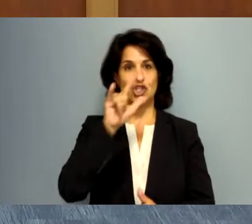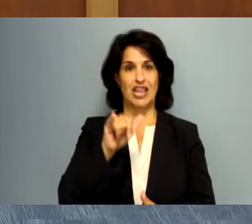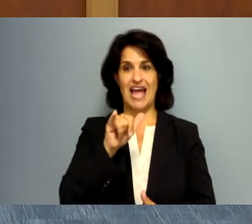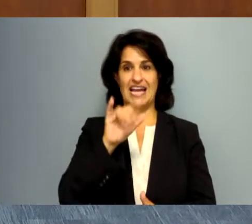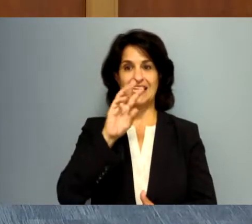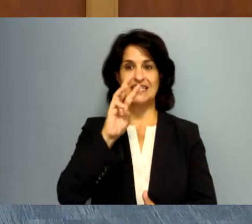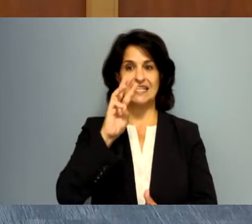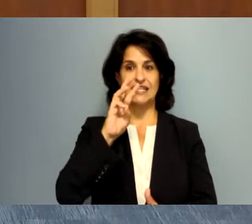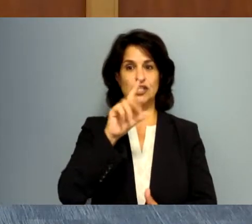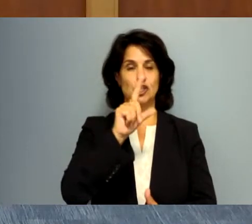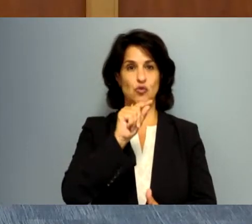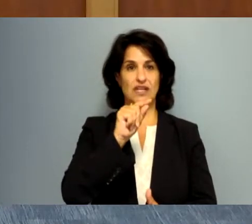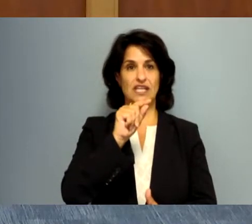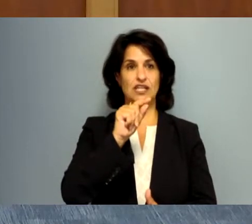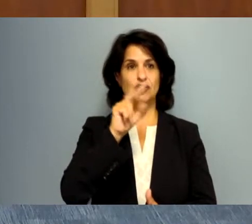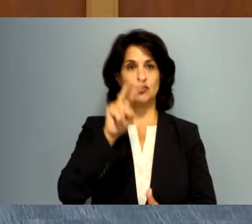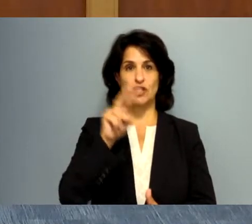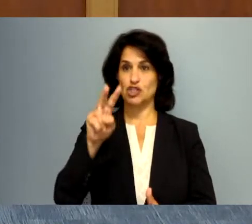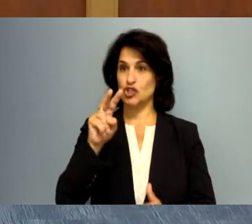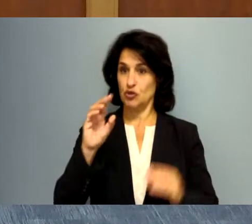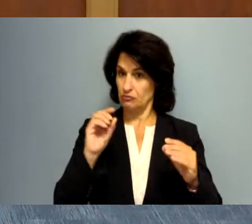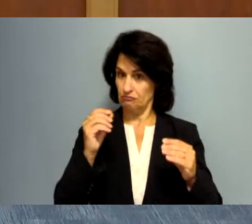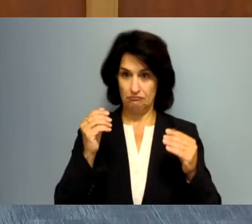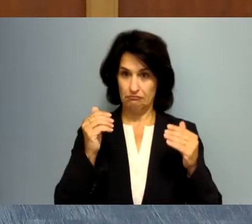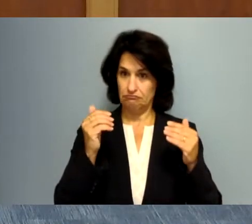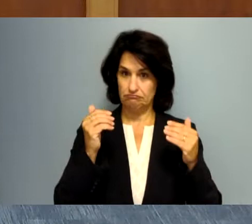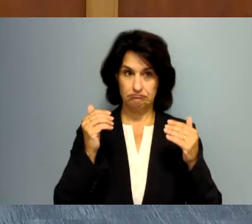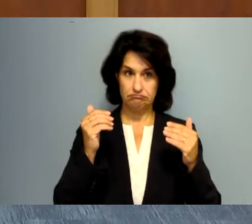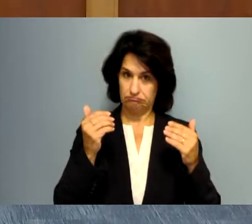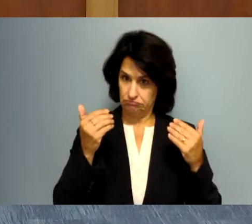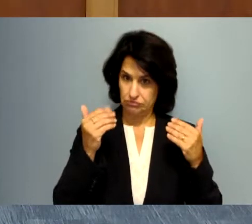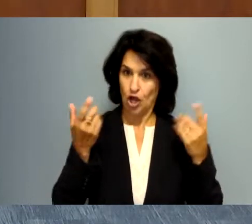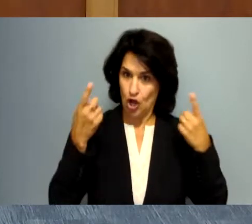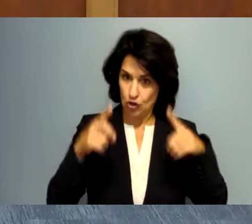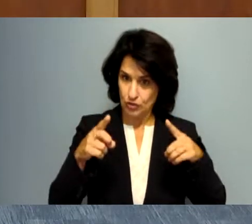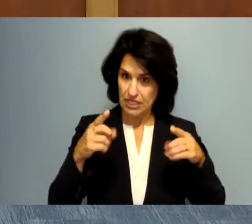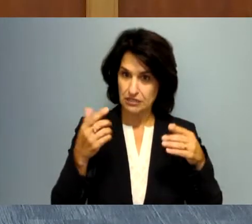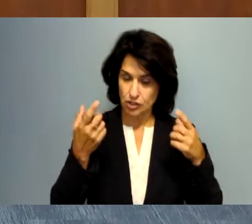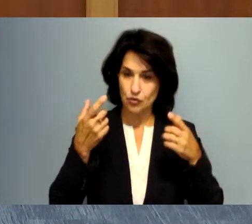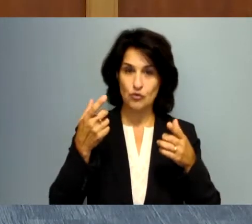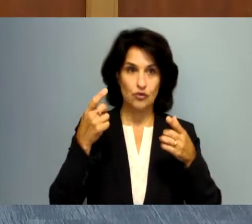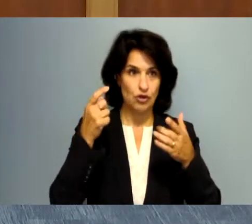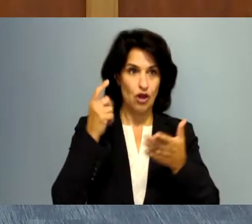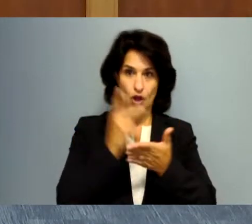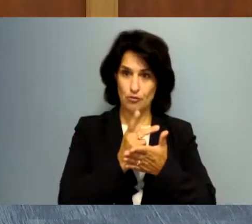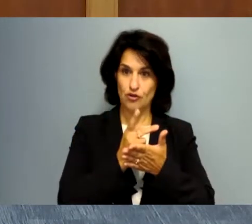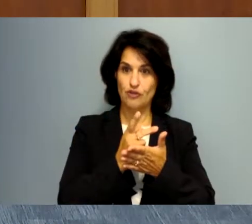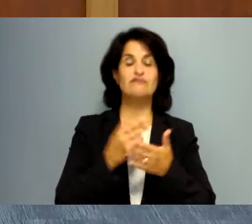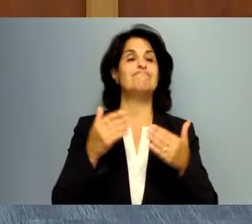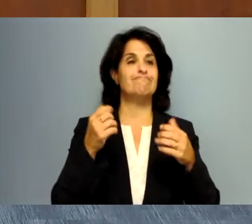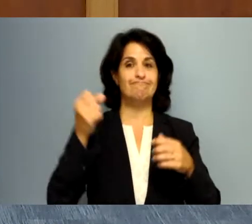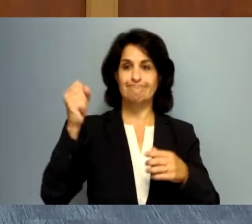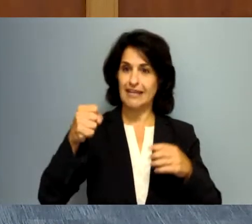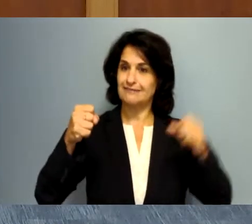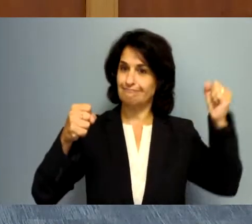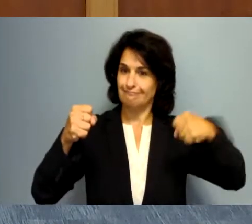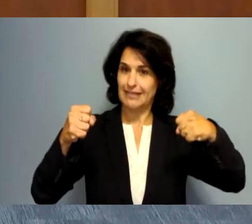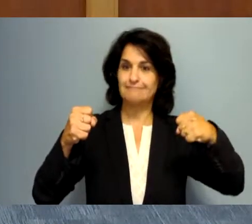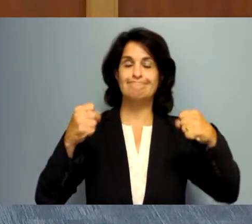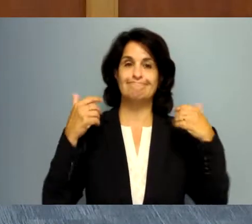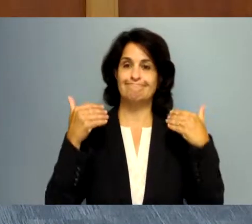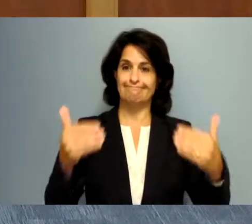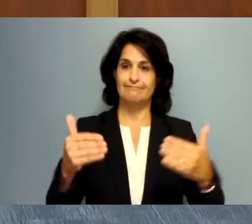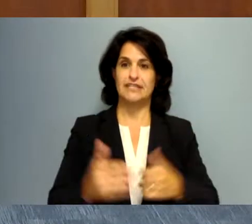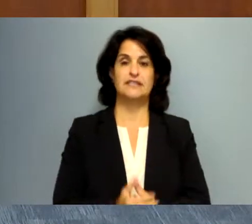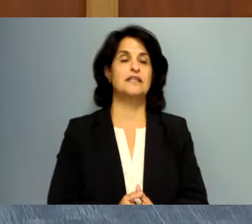or questions about the minutes? If not, is there a motion to approve? So moved. All in favor? Aye. Okay. All